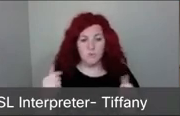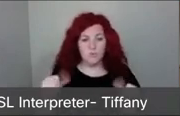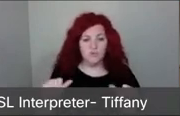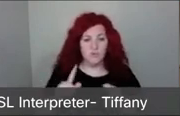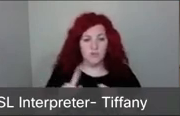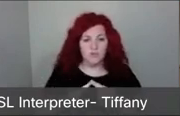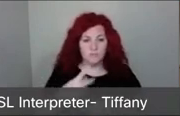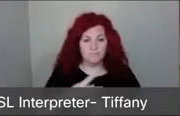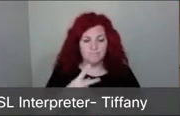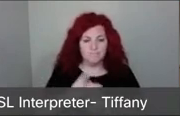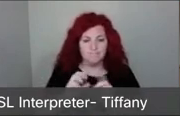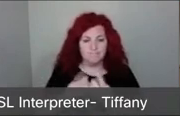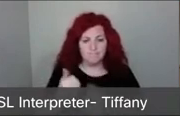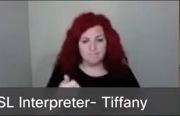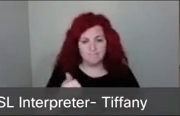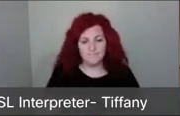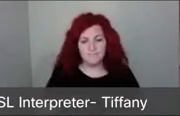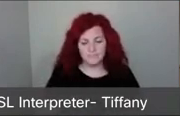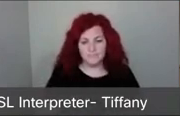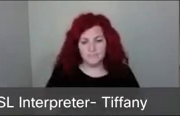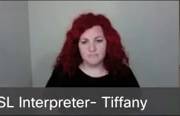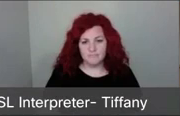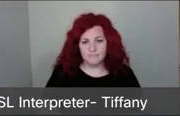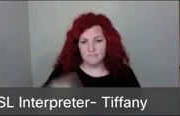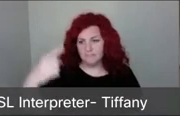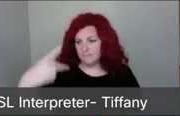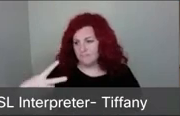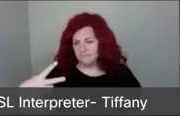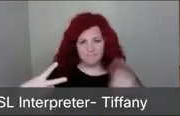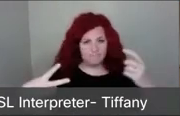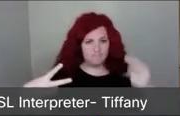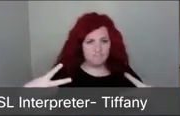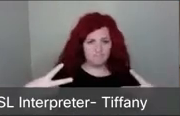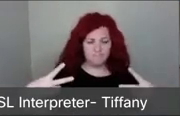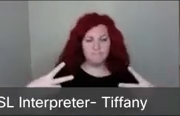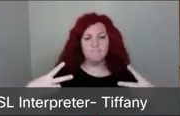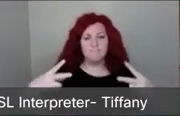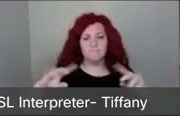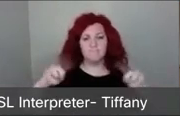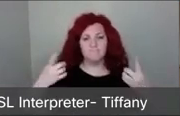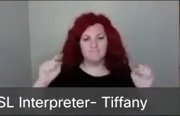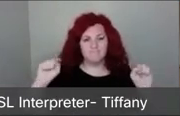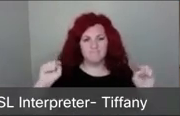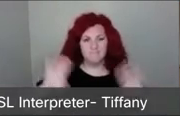handle our district itself, because half of our precinct would be in one district and half would be in another.